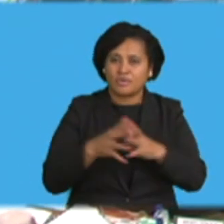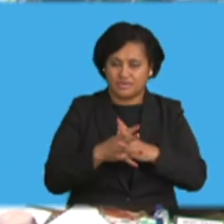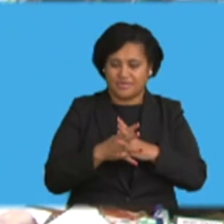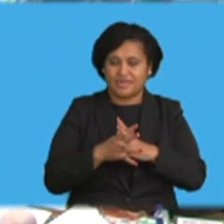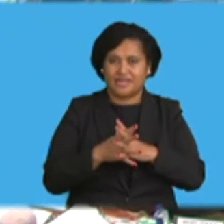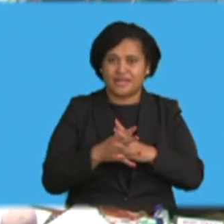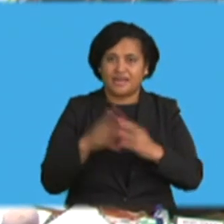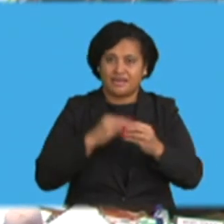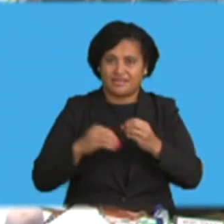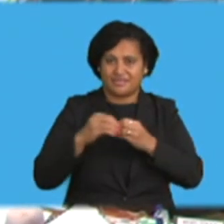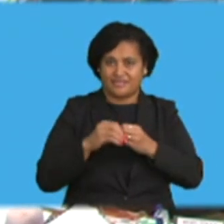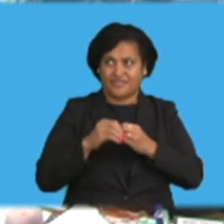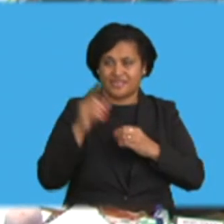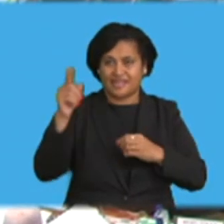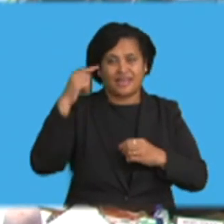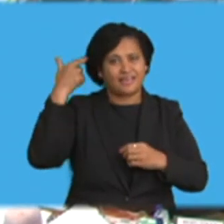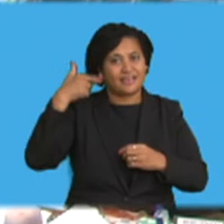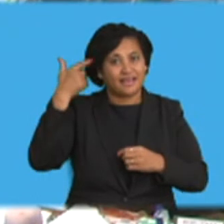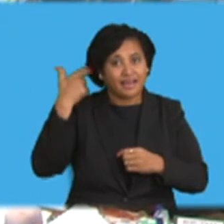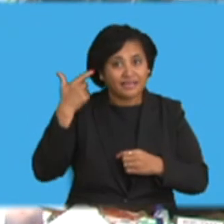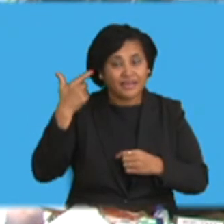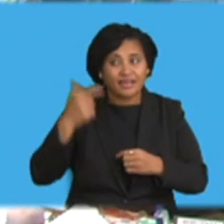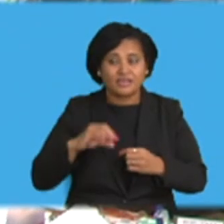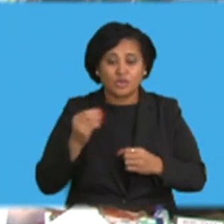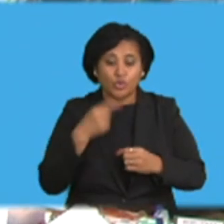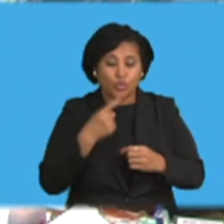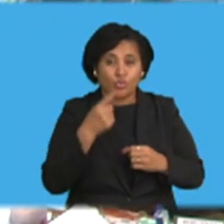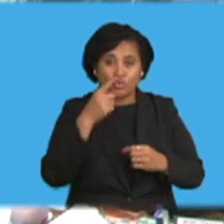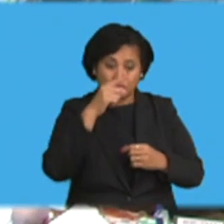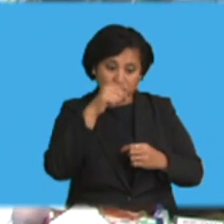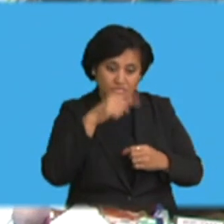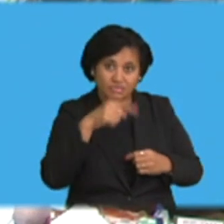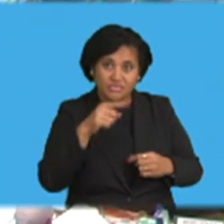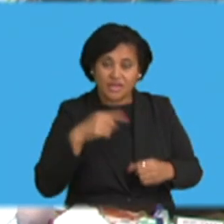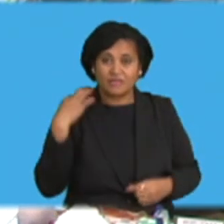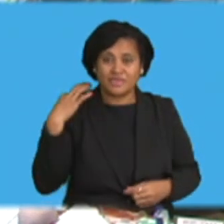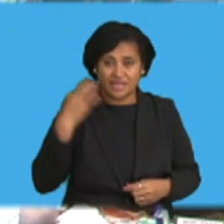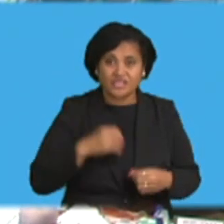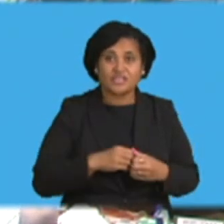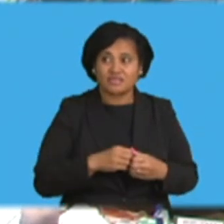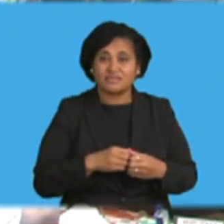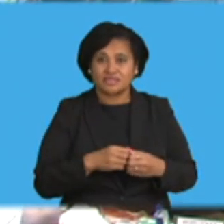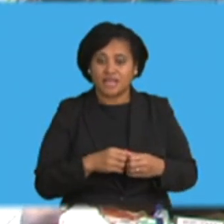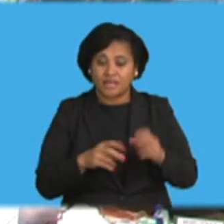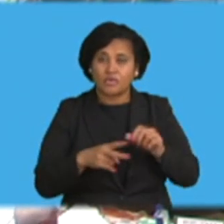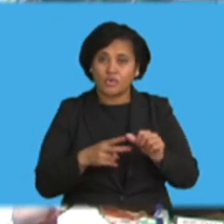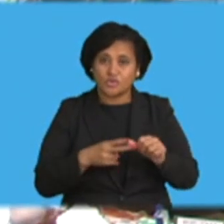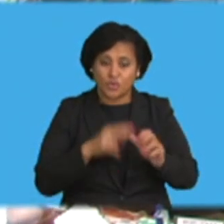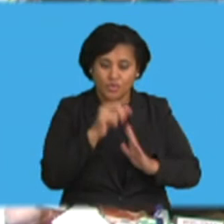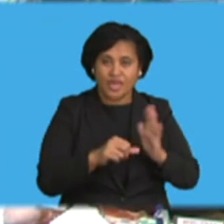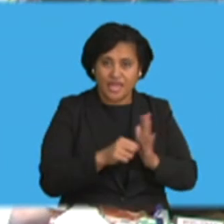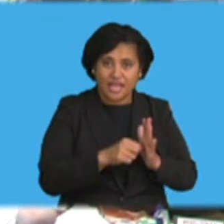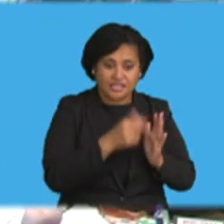met the Commonwealth definition of youth being under 30 years of age, which is the Commonwealth definition, were approved